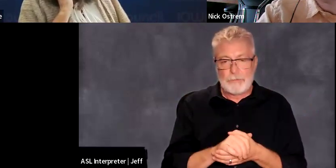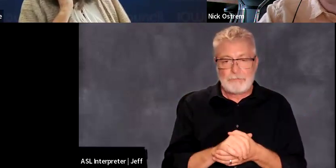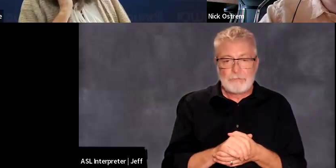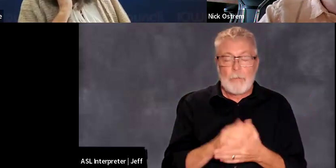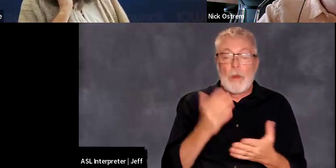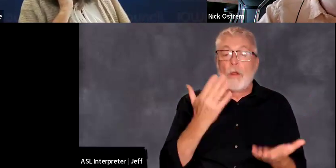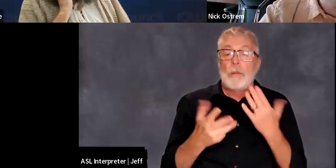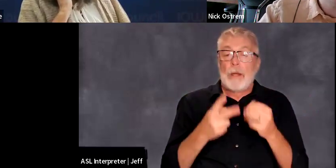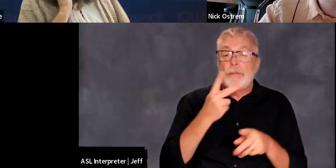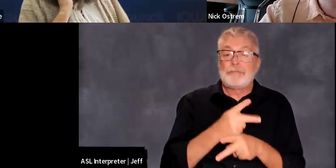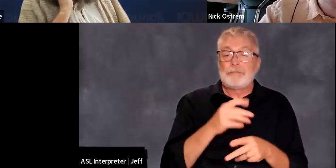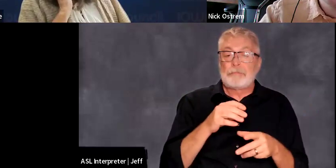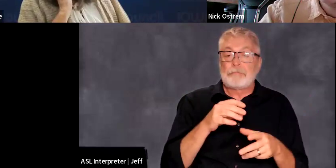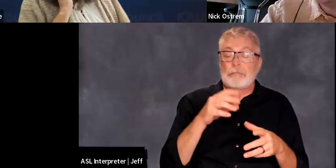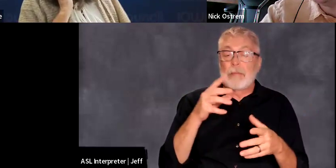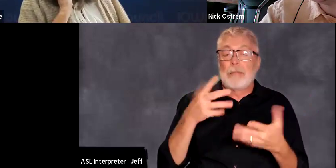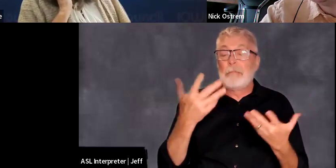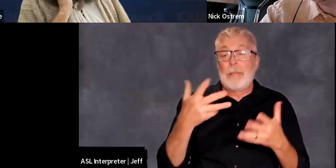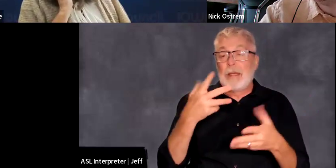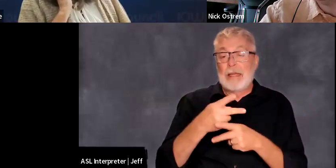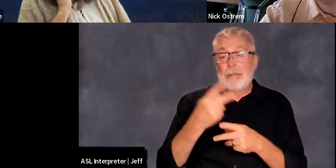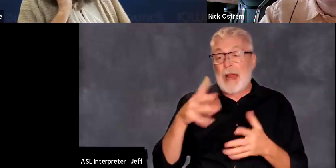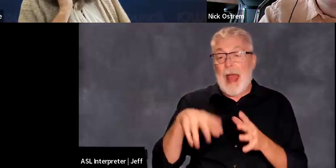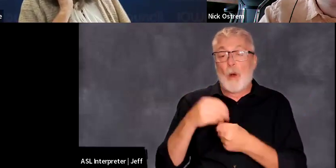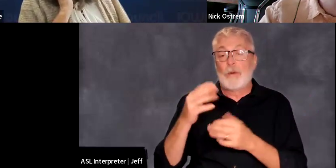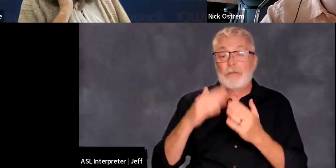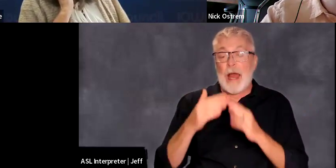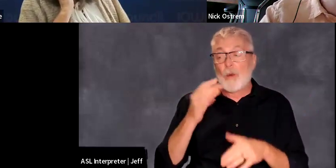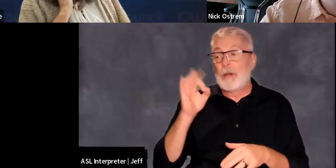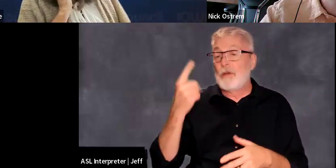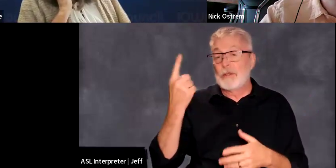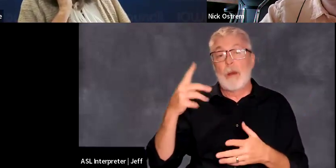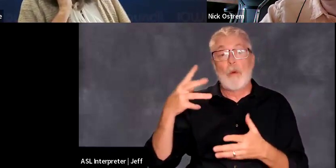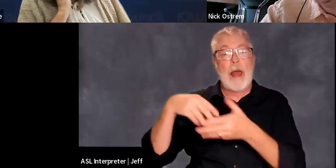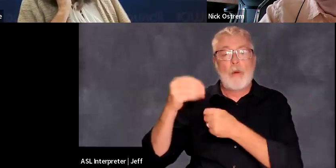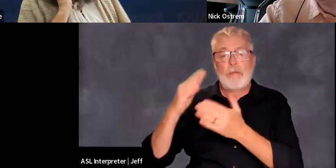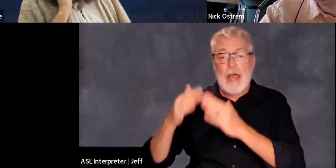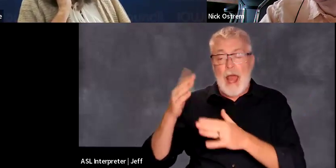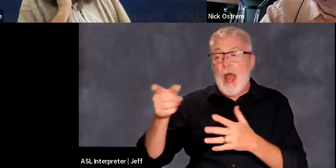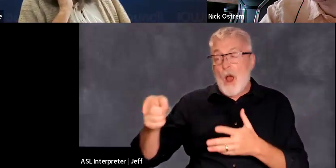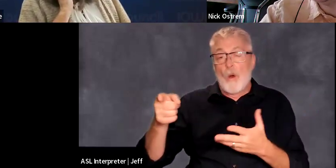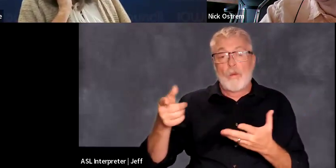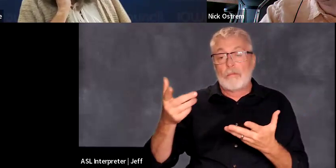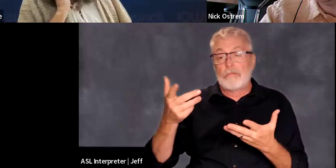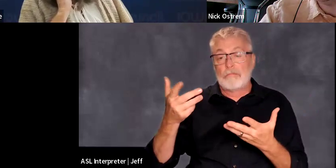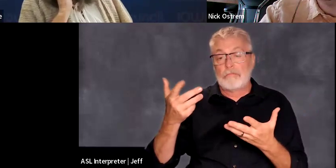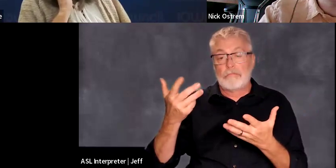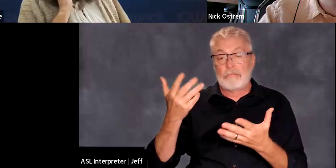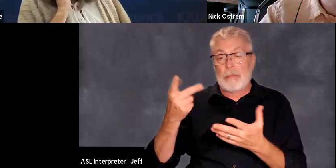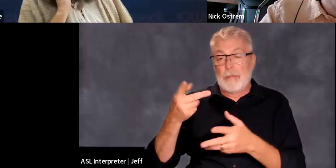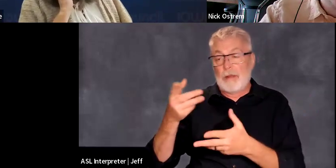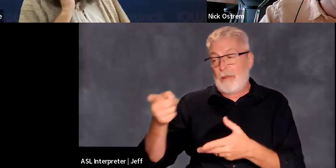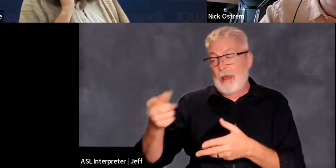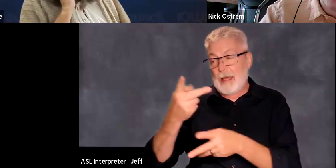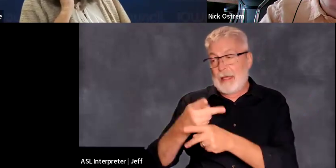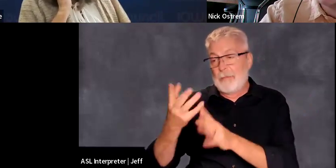want to keep it in an out of town location. So if there's somebody that you're going to be sheltering with out of town, or even somewhere like keeping it on